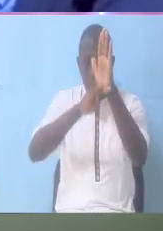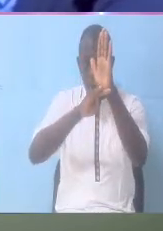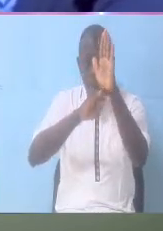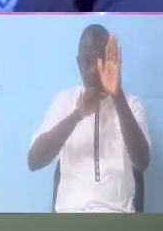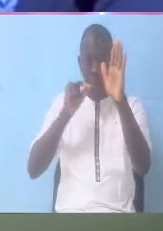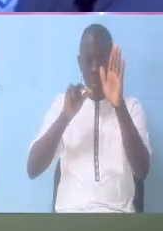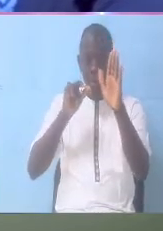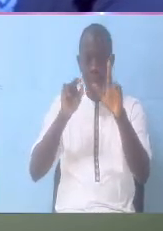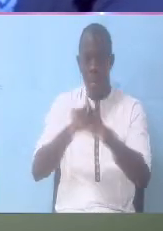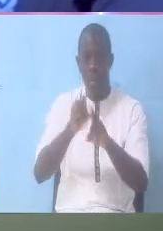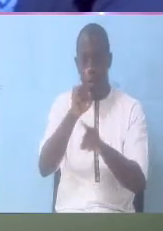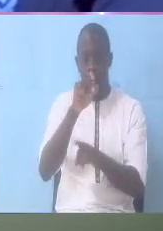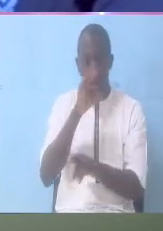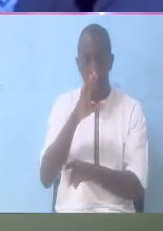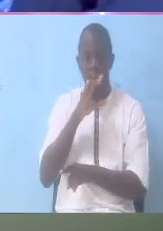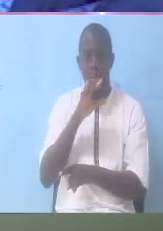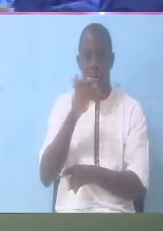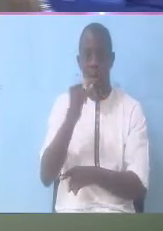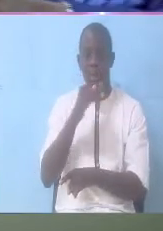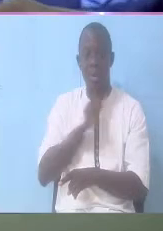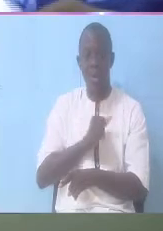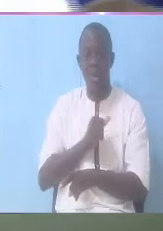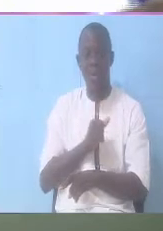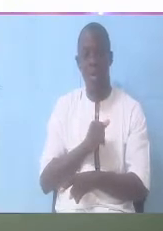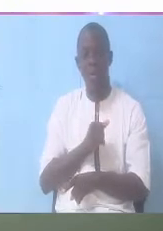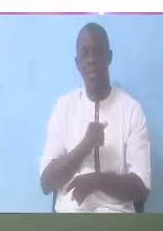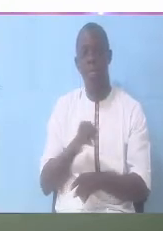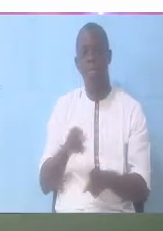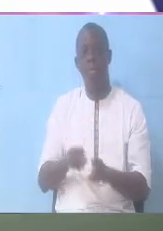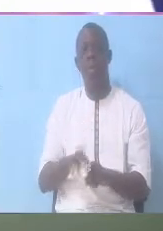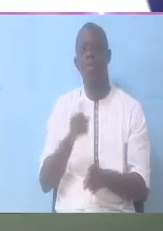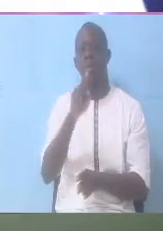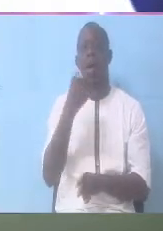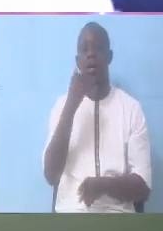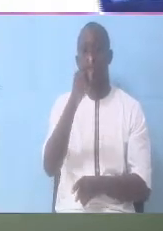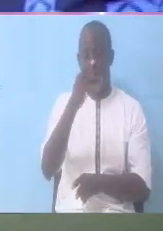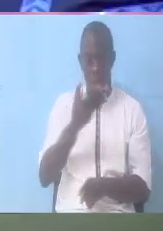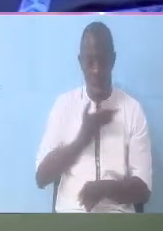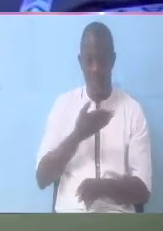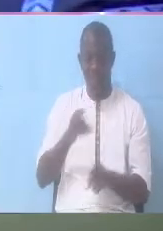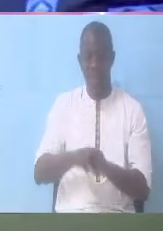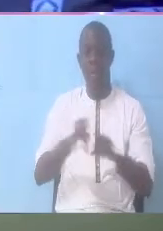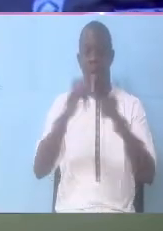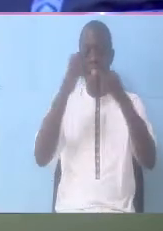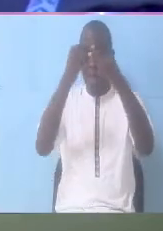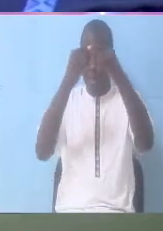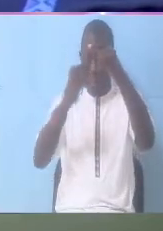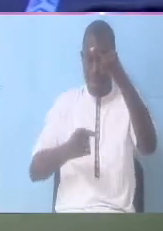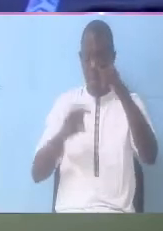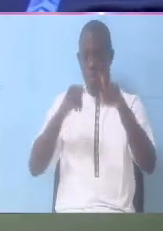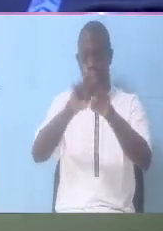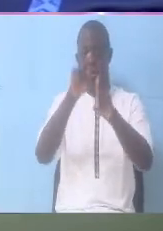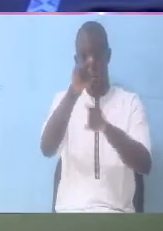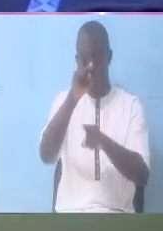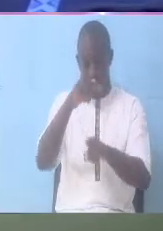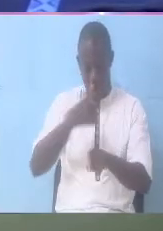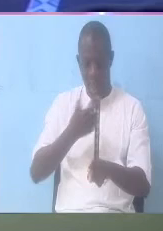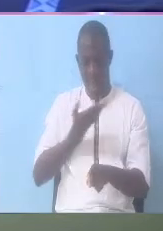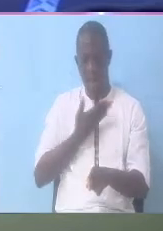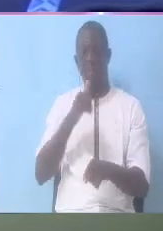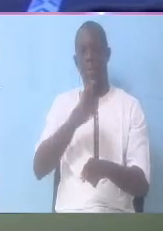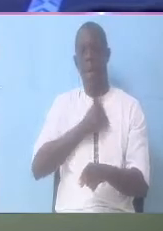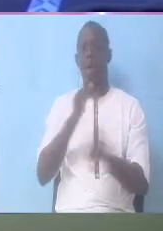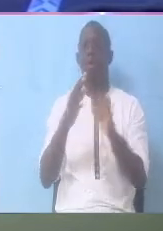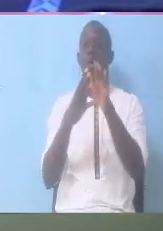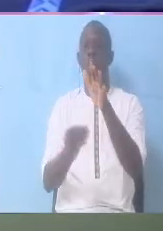sir. Yes, sir. Do you have the list with you? I have my copy.